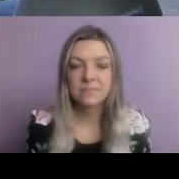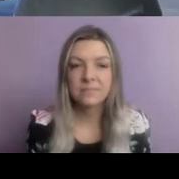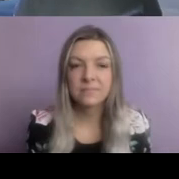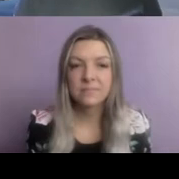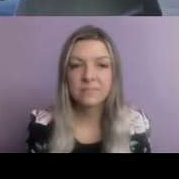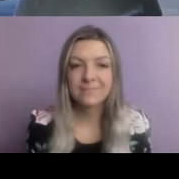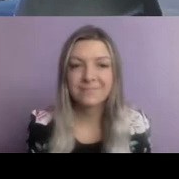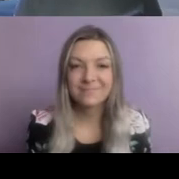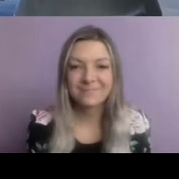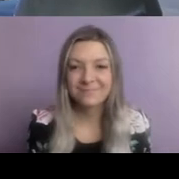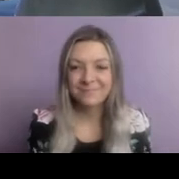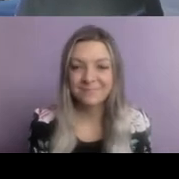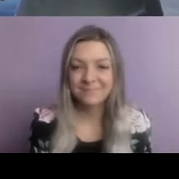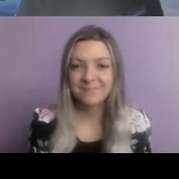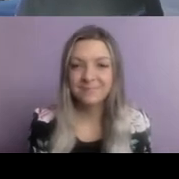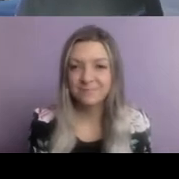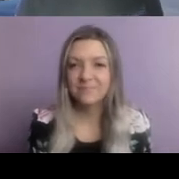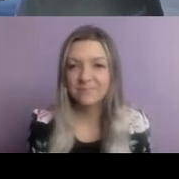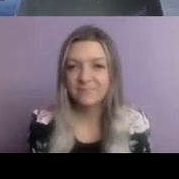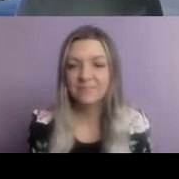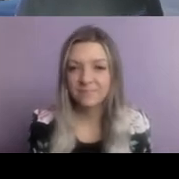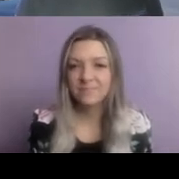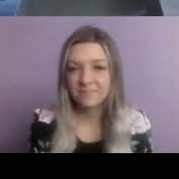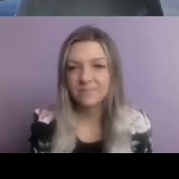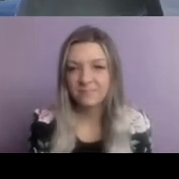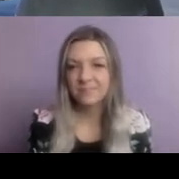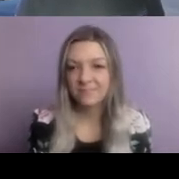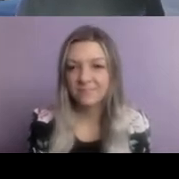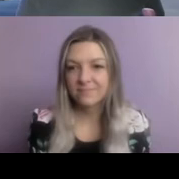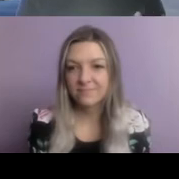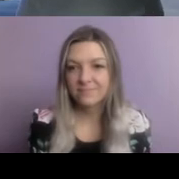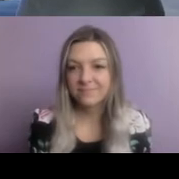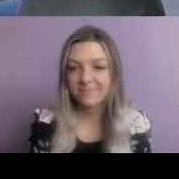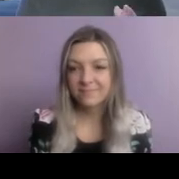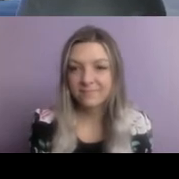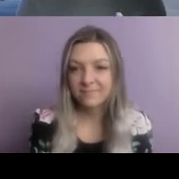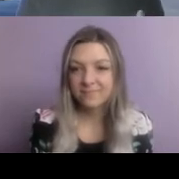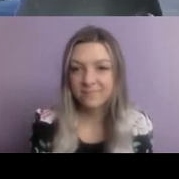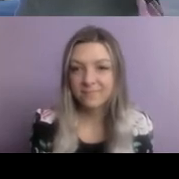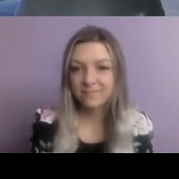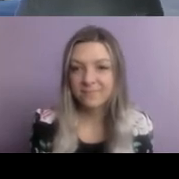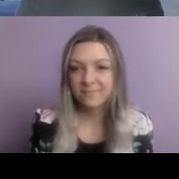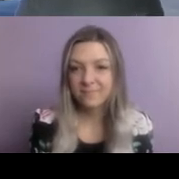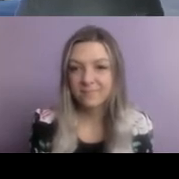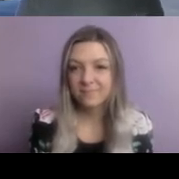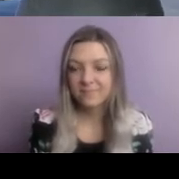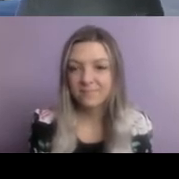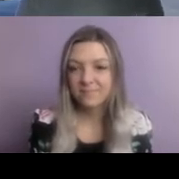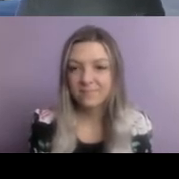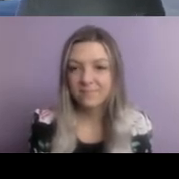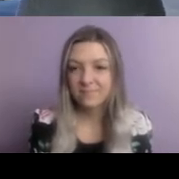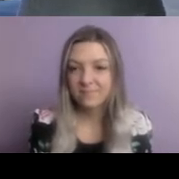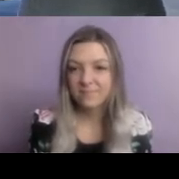or discuss the lag that's in the data on the dashboard so that people are aware that it's not really real-time